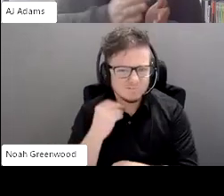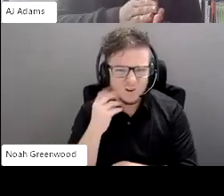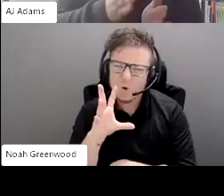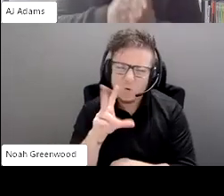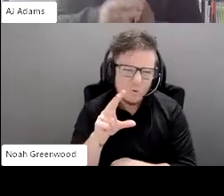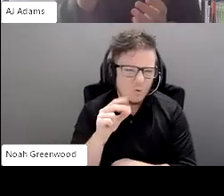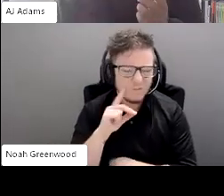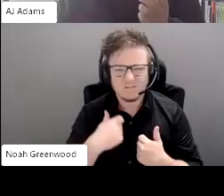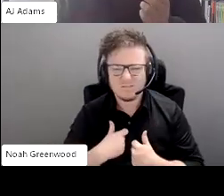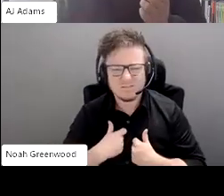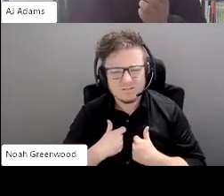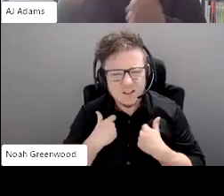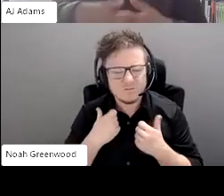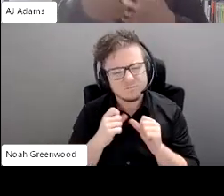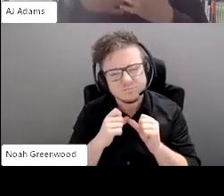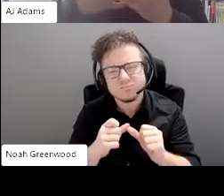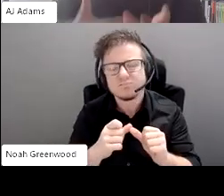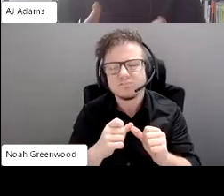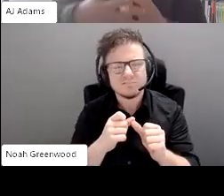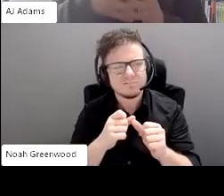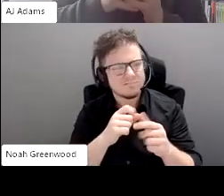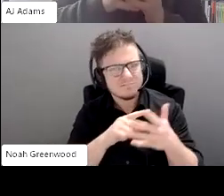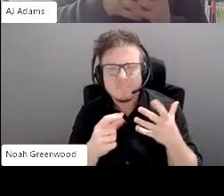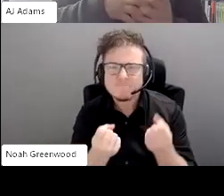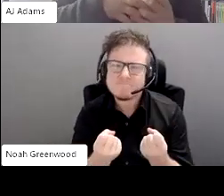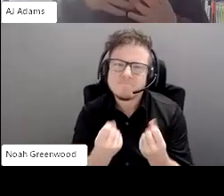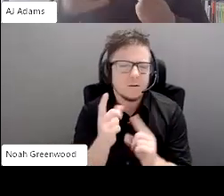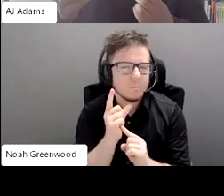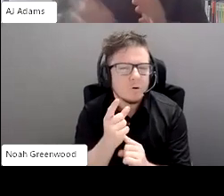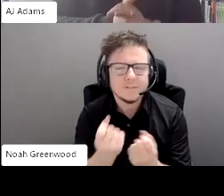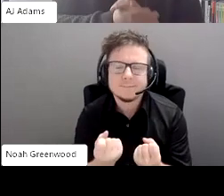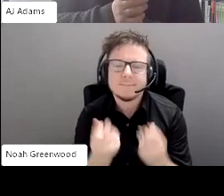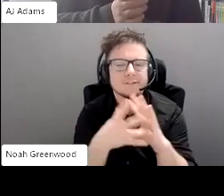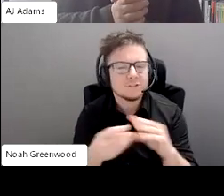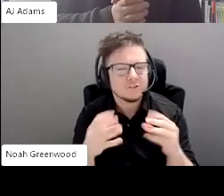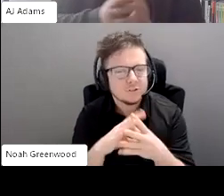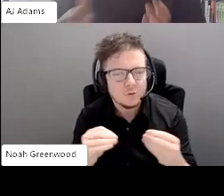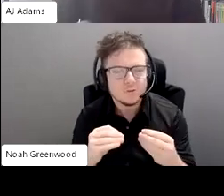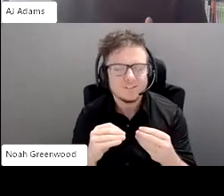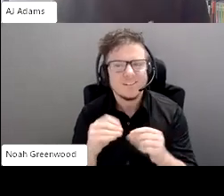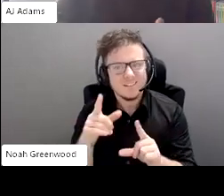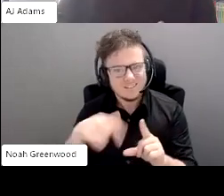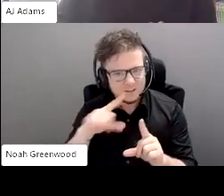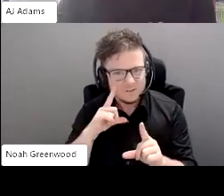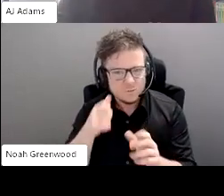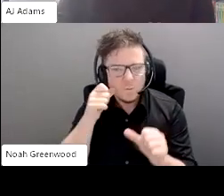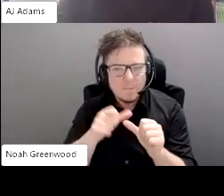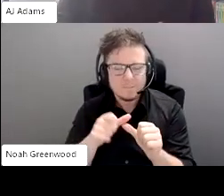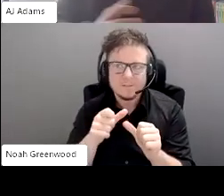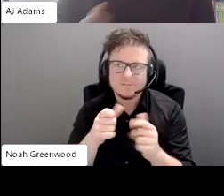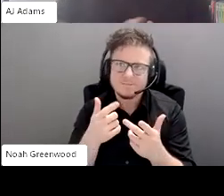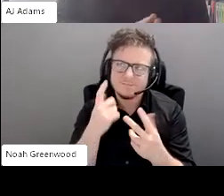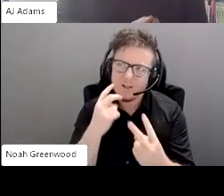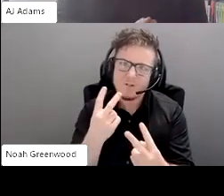life that has many moments and stories, and it's something that we always have to remember is to look back on